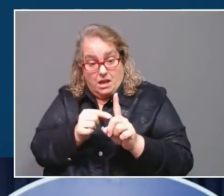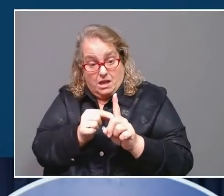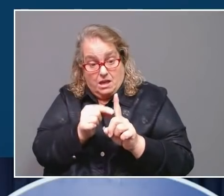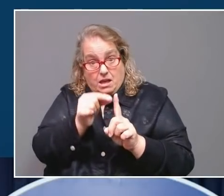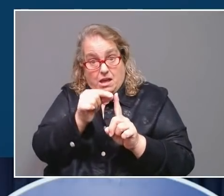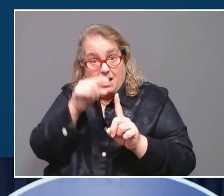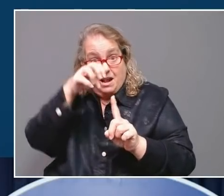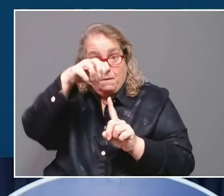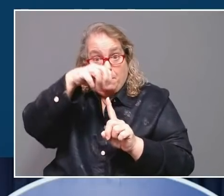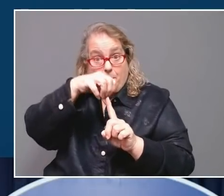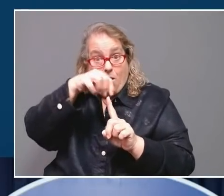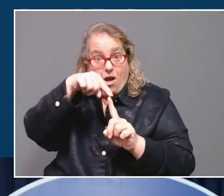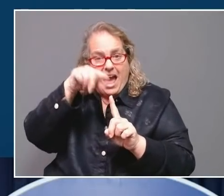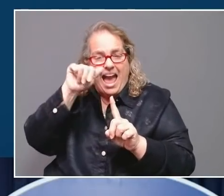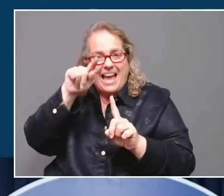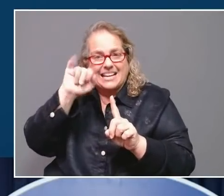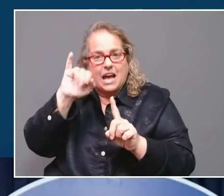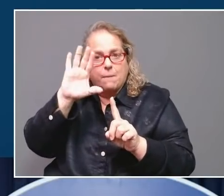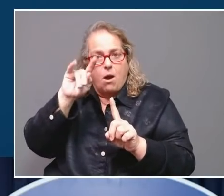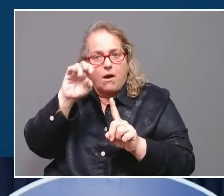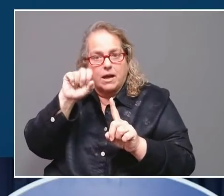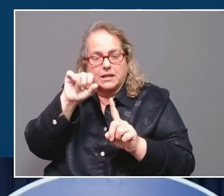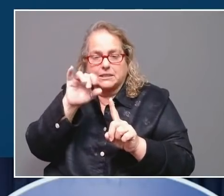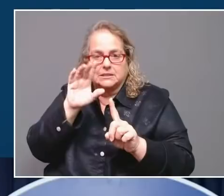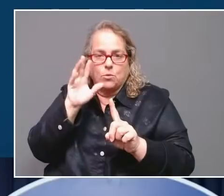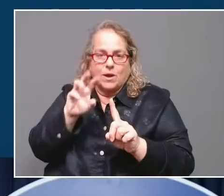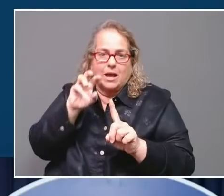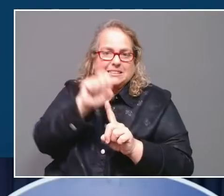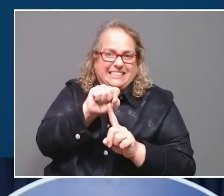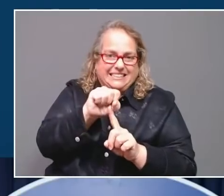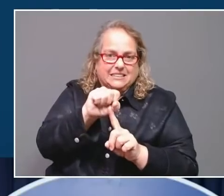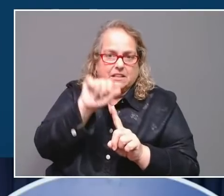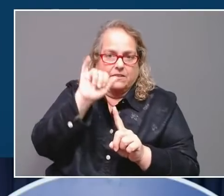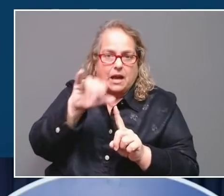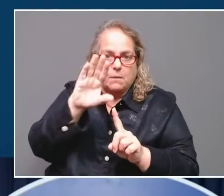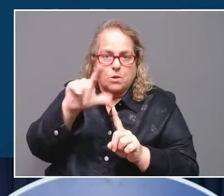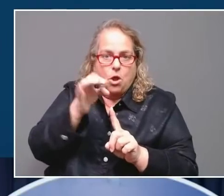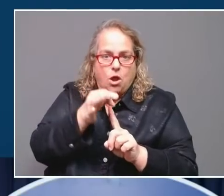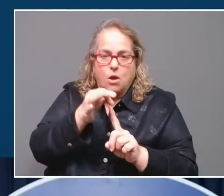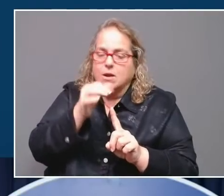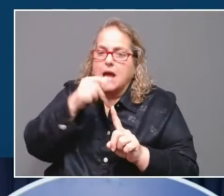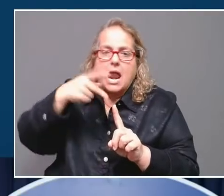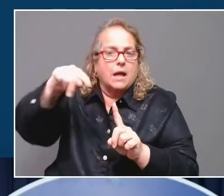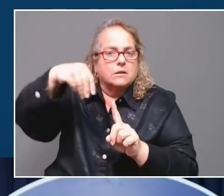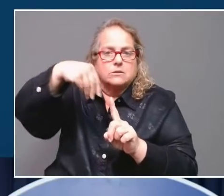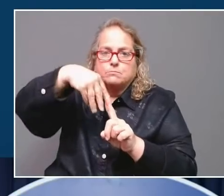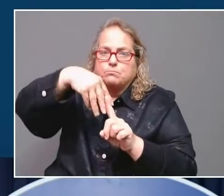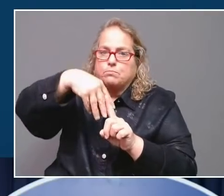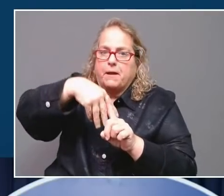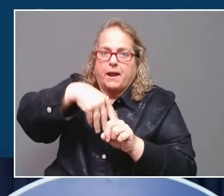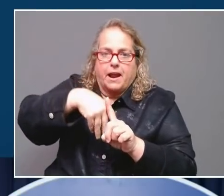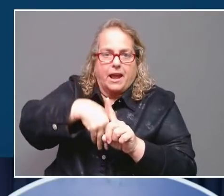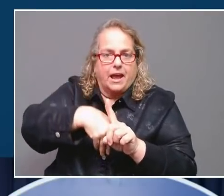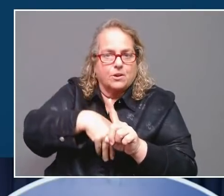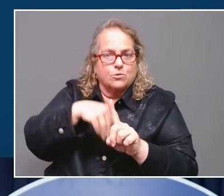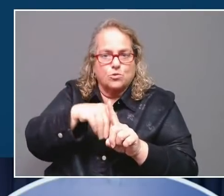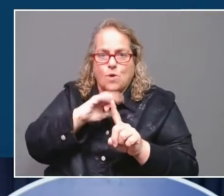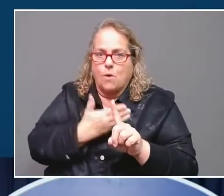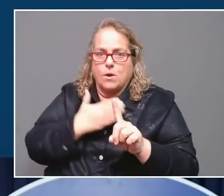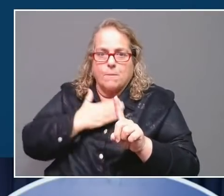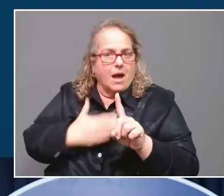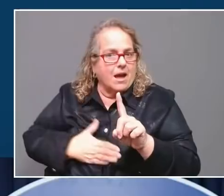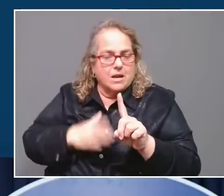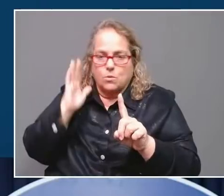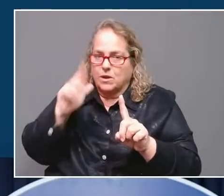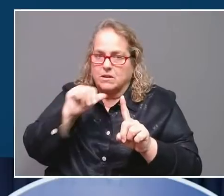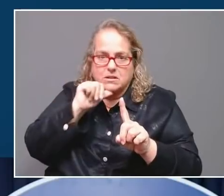stick and prevent it from entering our cells to reduce either getting infected in the first place and definitely to reduce the severity of the